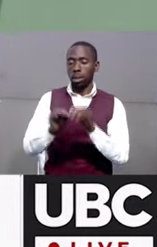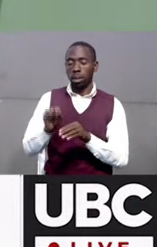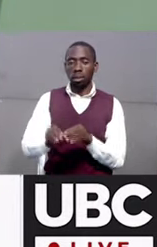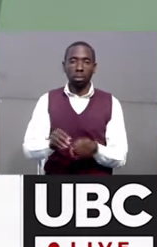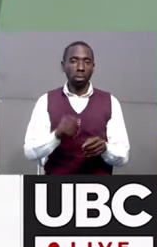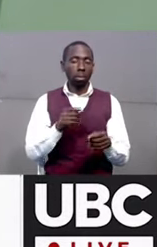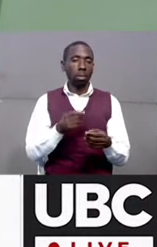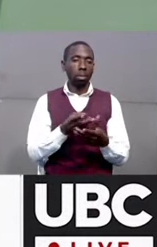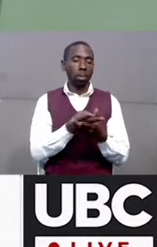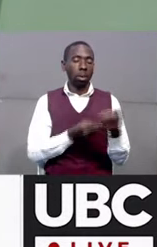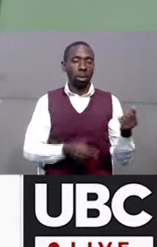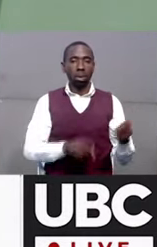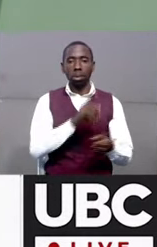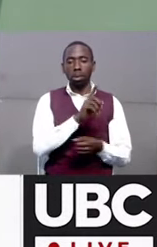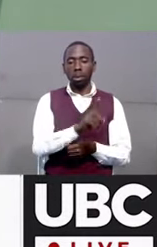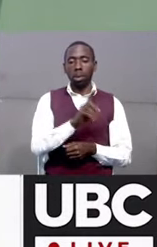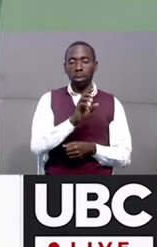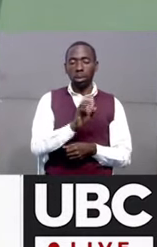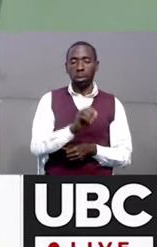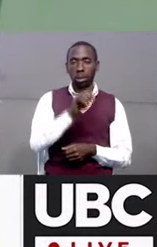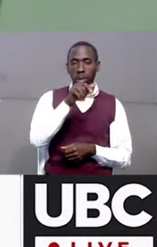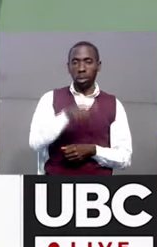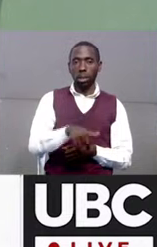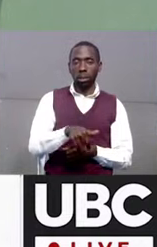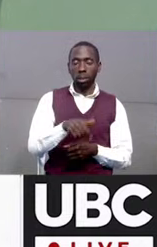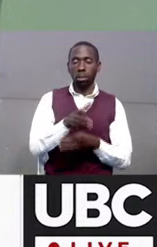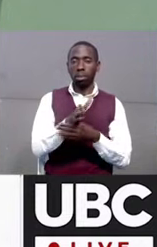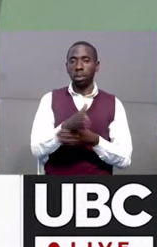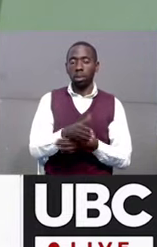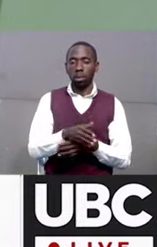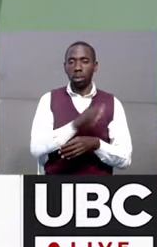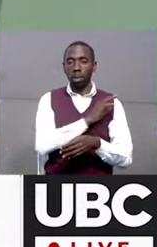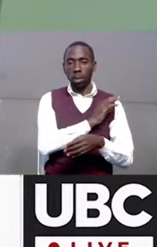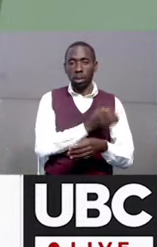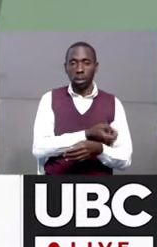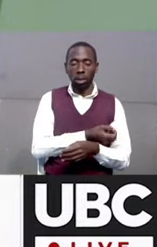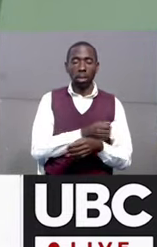017, Minister of Energy and Mineral Development, and